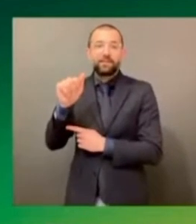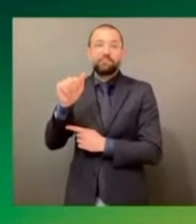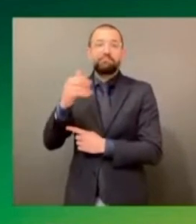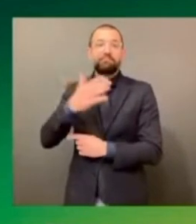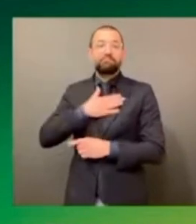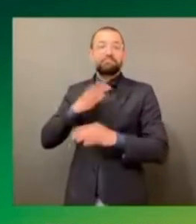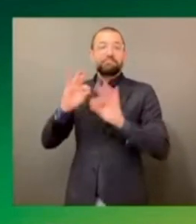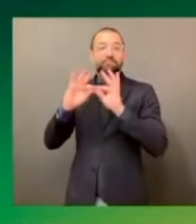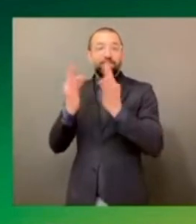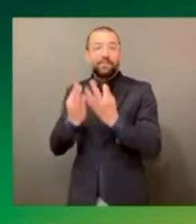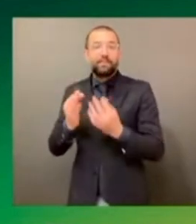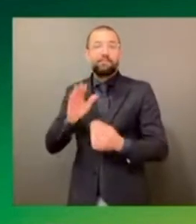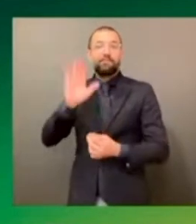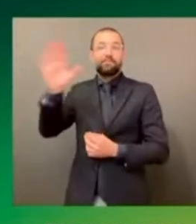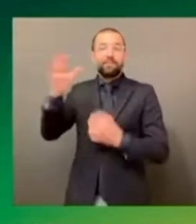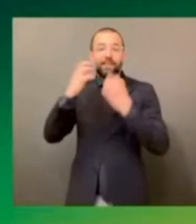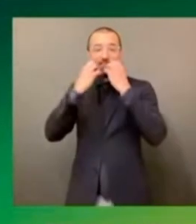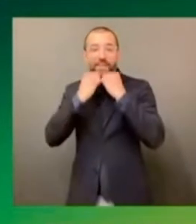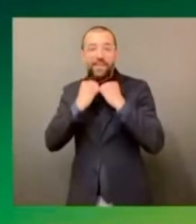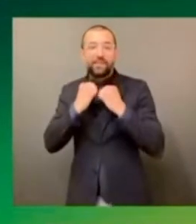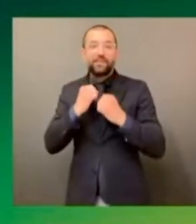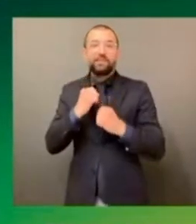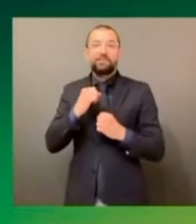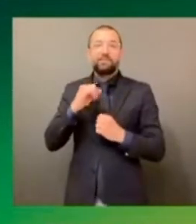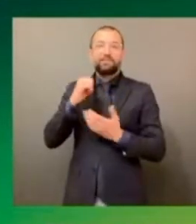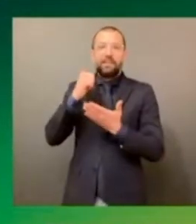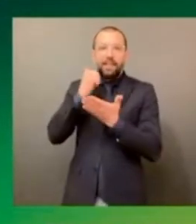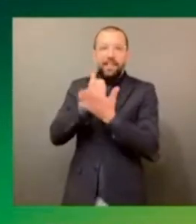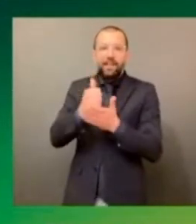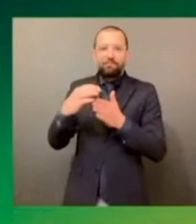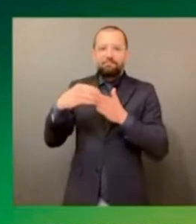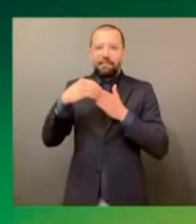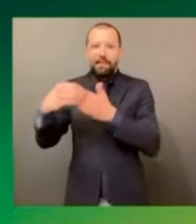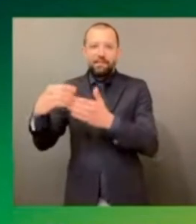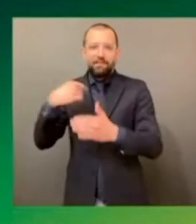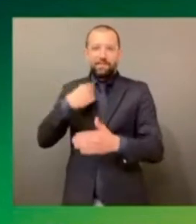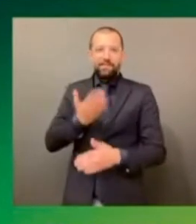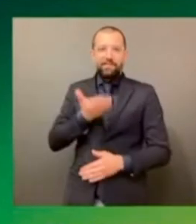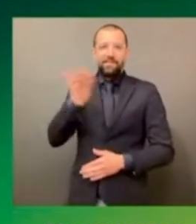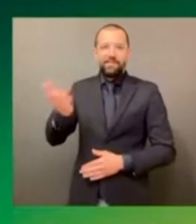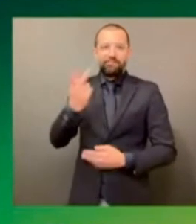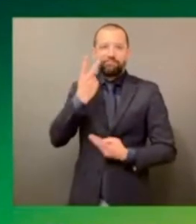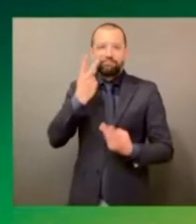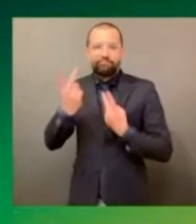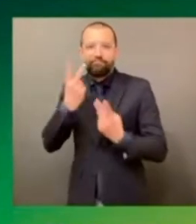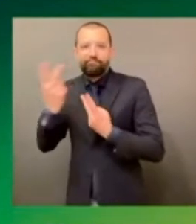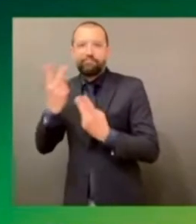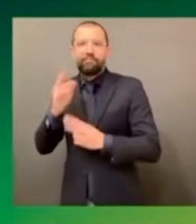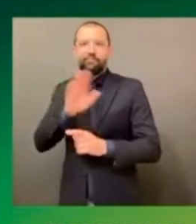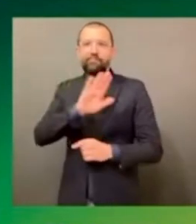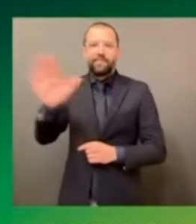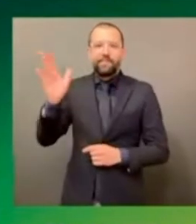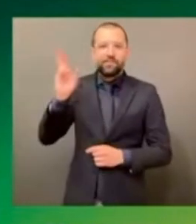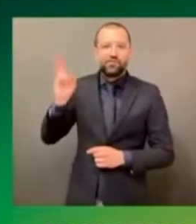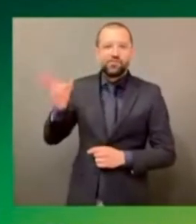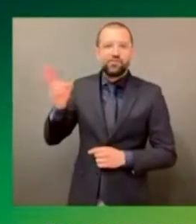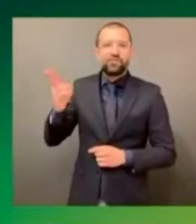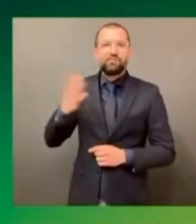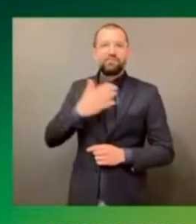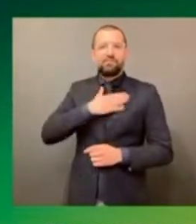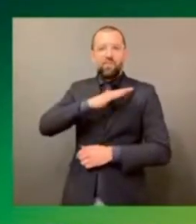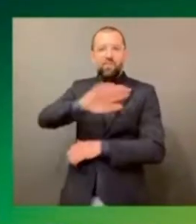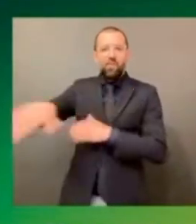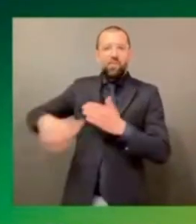the legacy of their efforts remain a source of pride for my entire family and continue